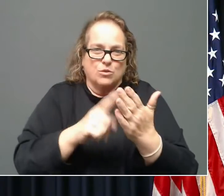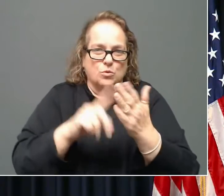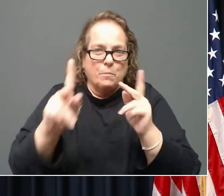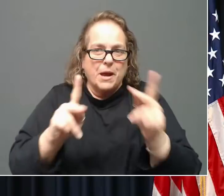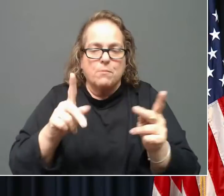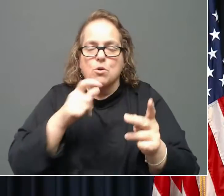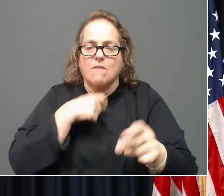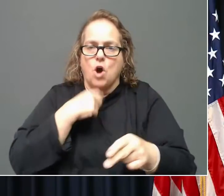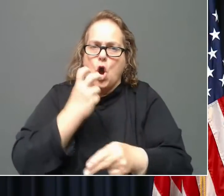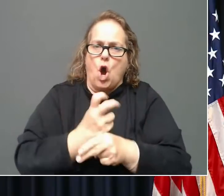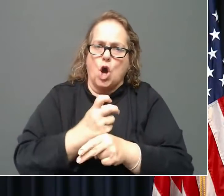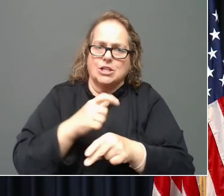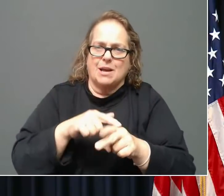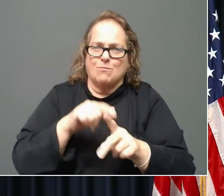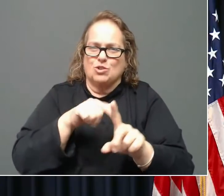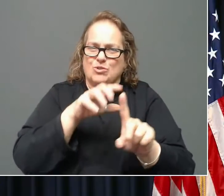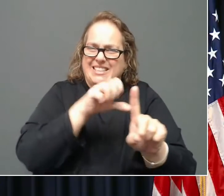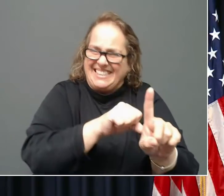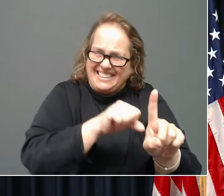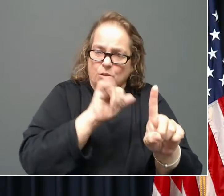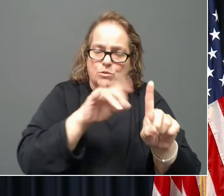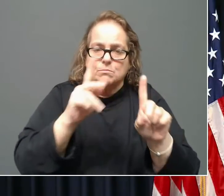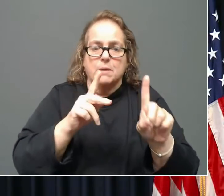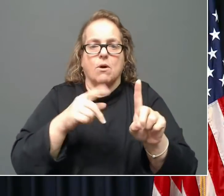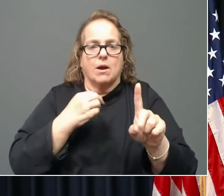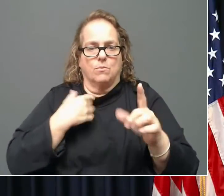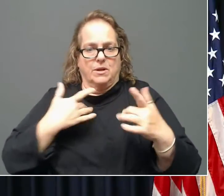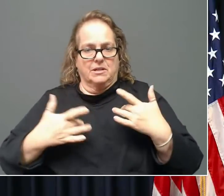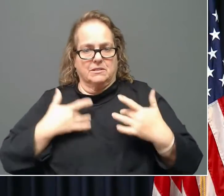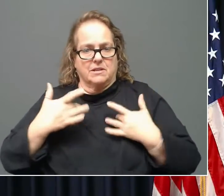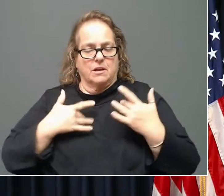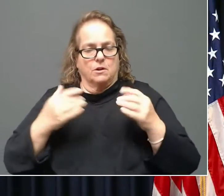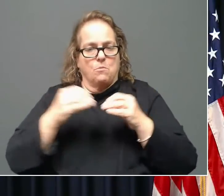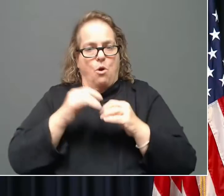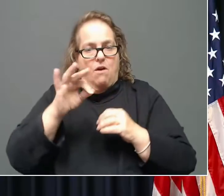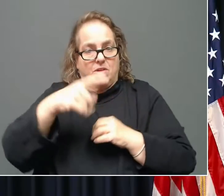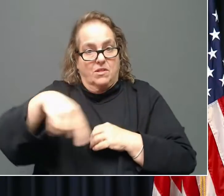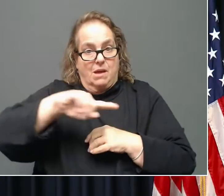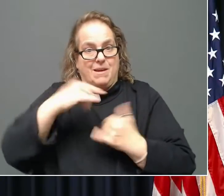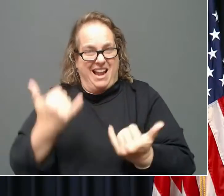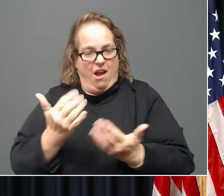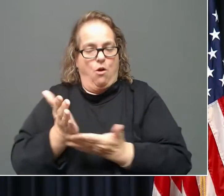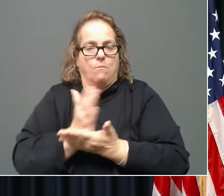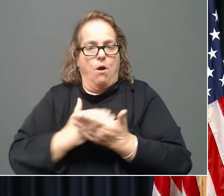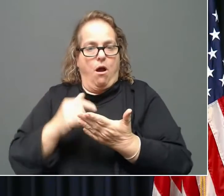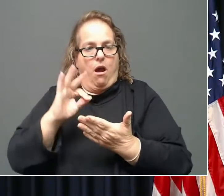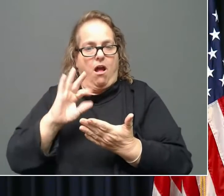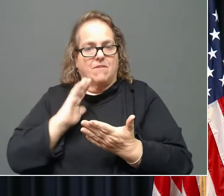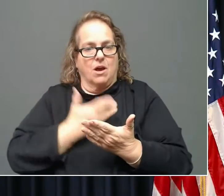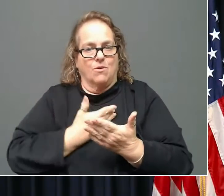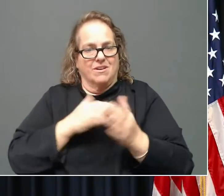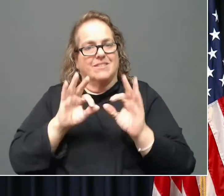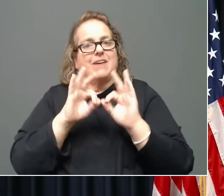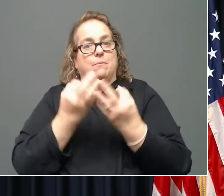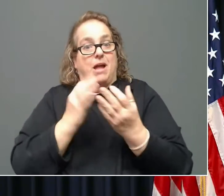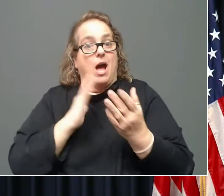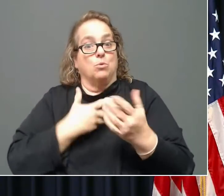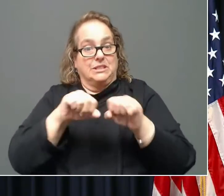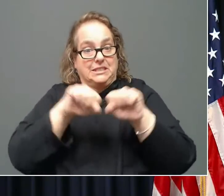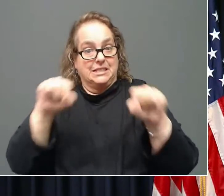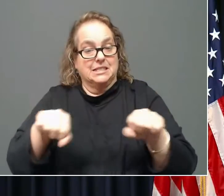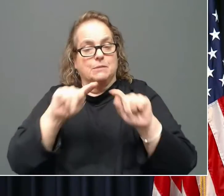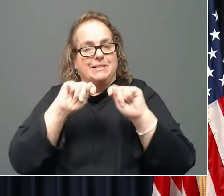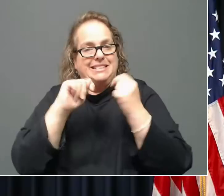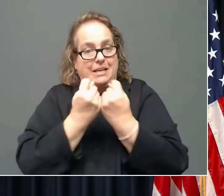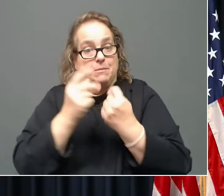customers. We are excited that more of them are now a part of the family. Team Kentucky that's getting